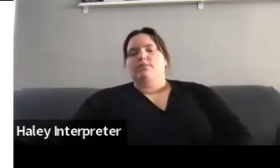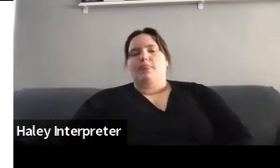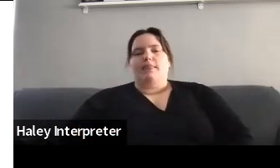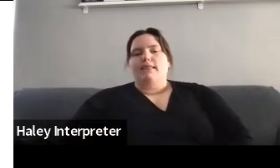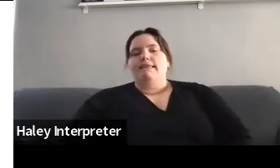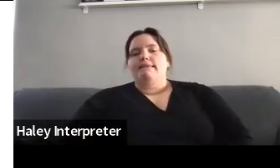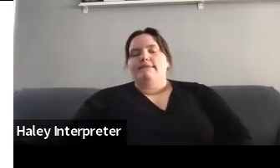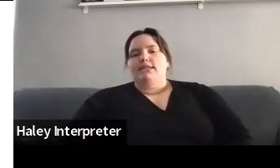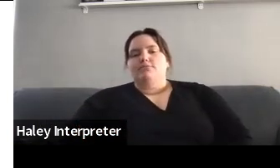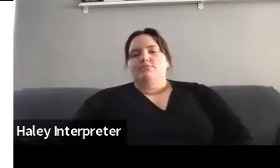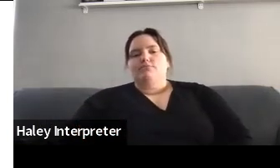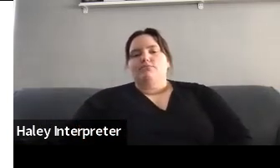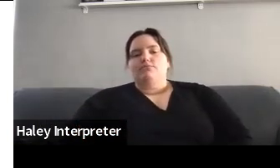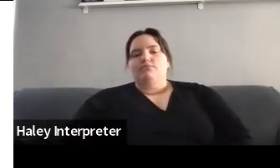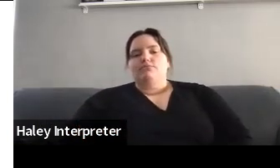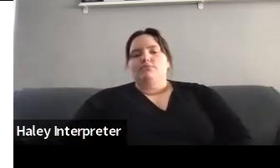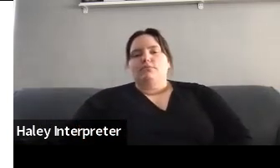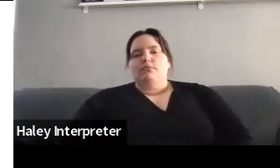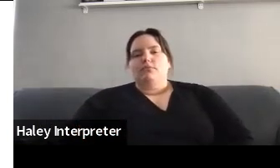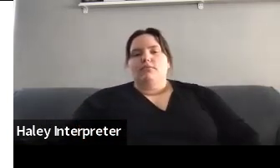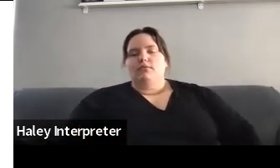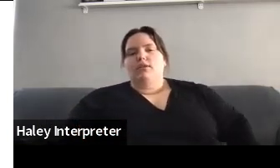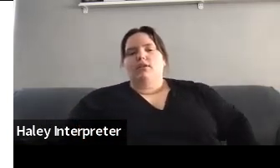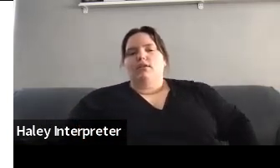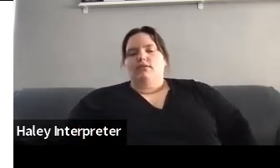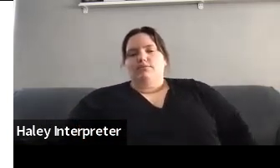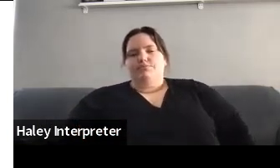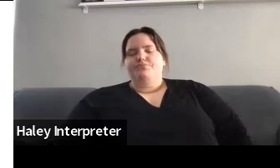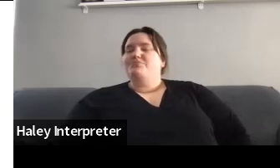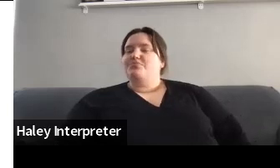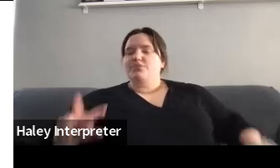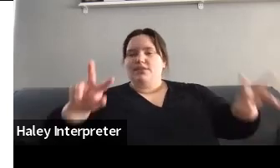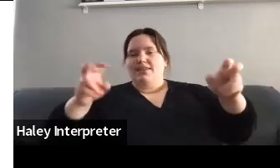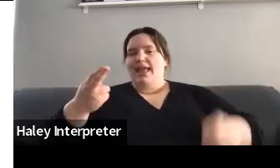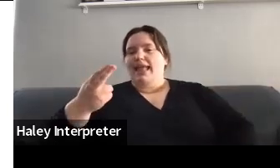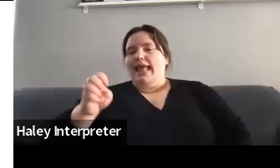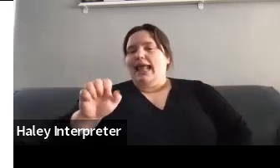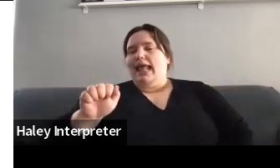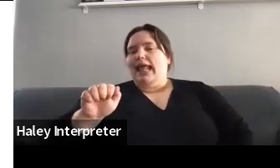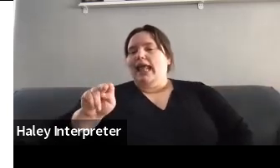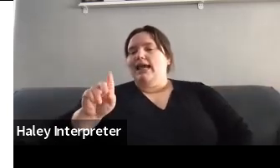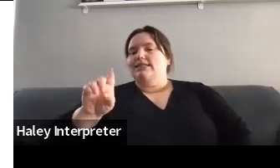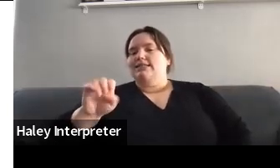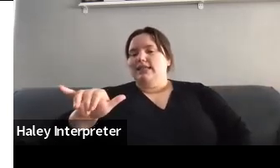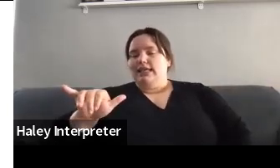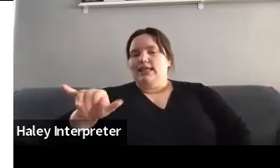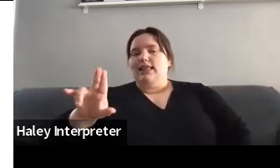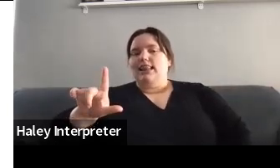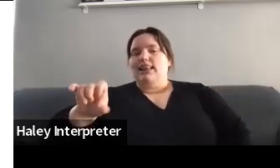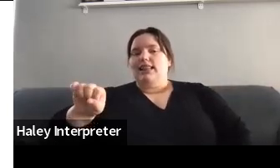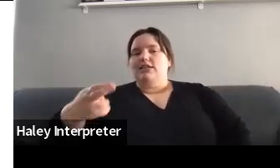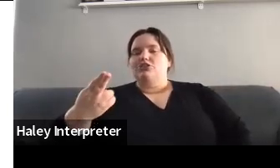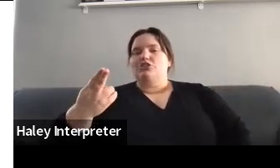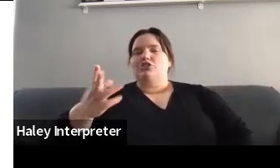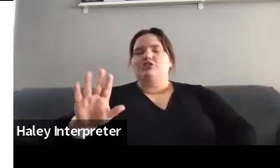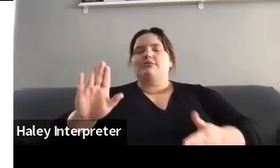There is the handy leash, which is pictured um, in the kind of the middle of the